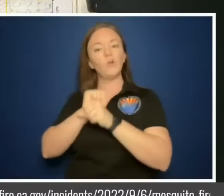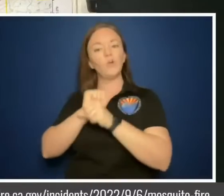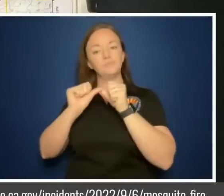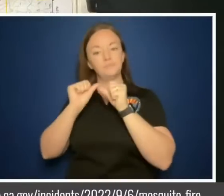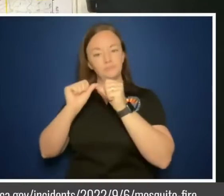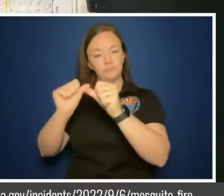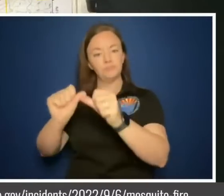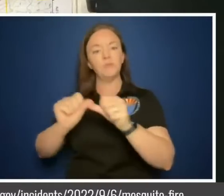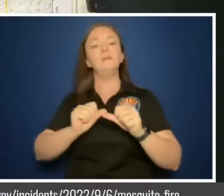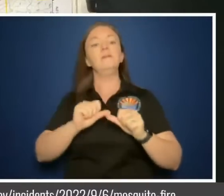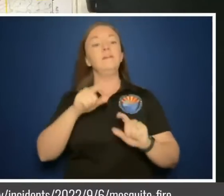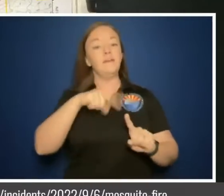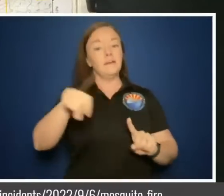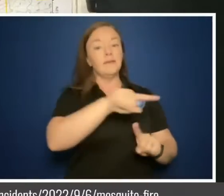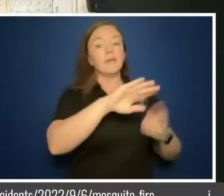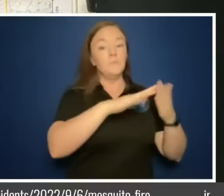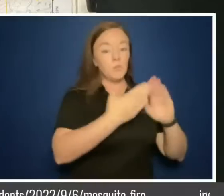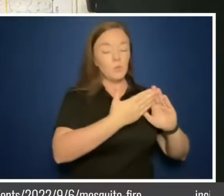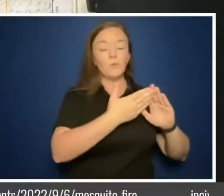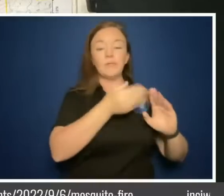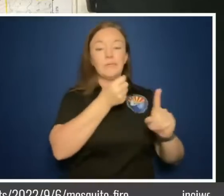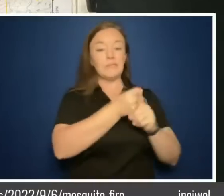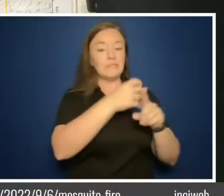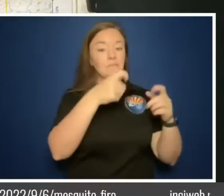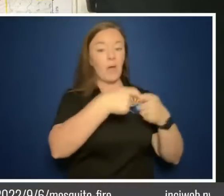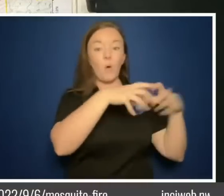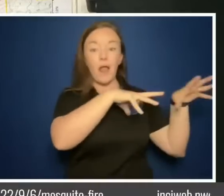to our customers and communities impacted by the fire.